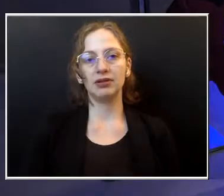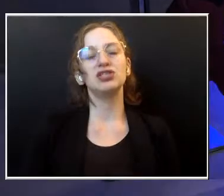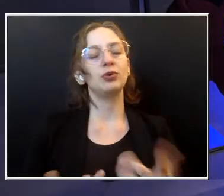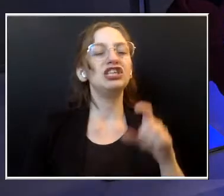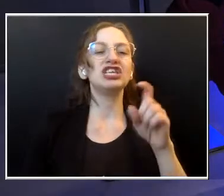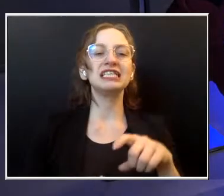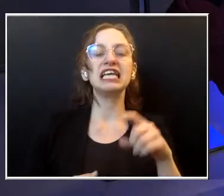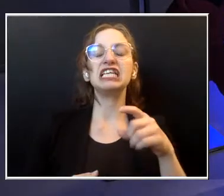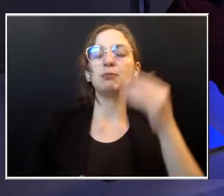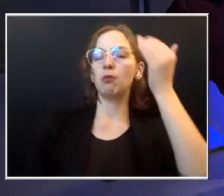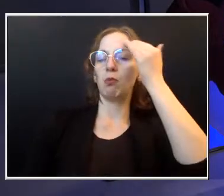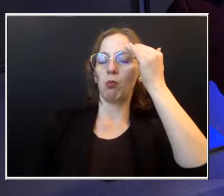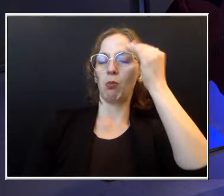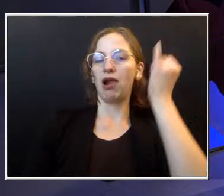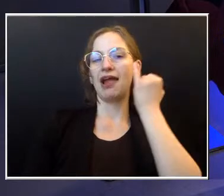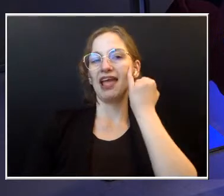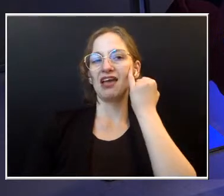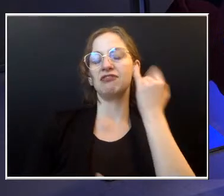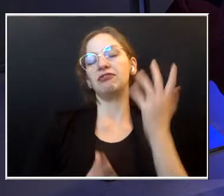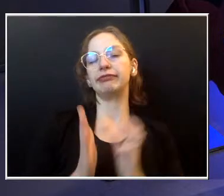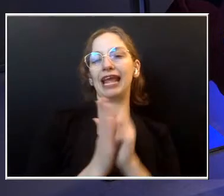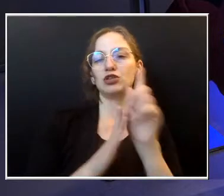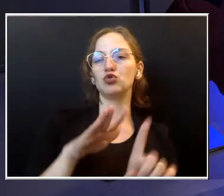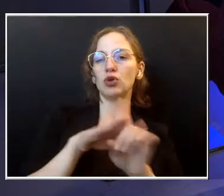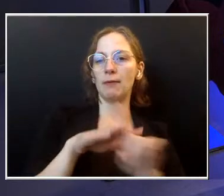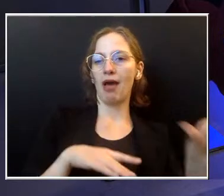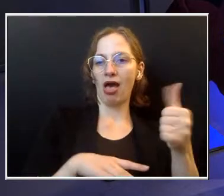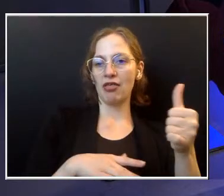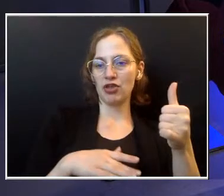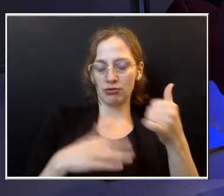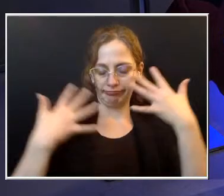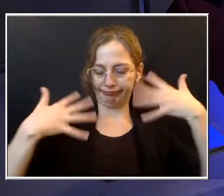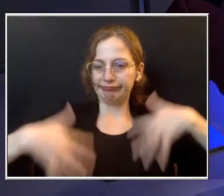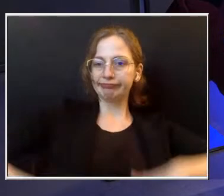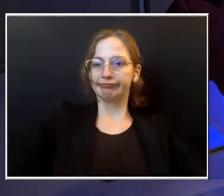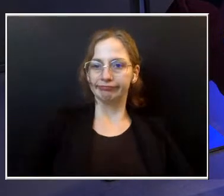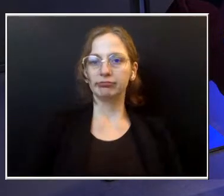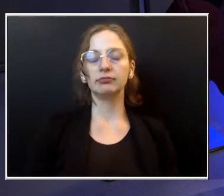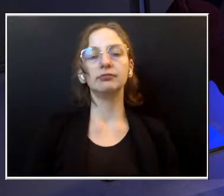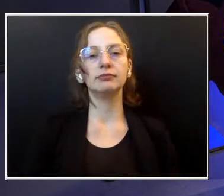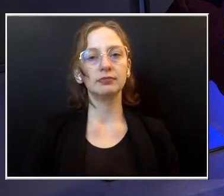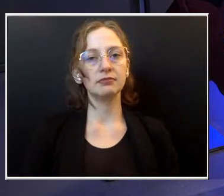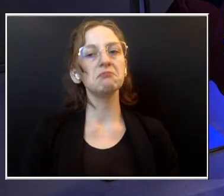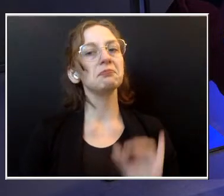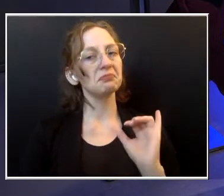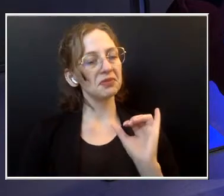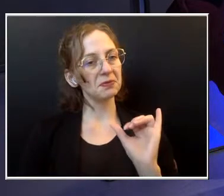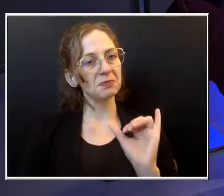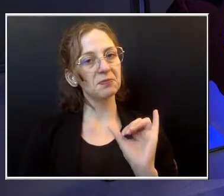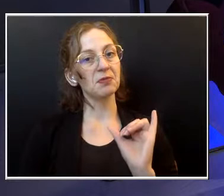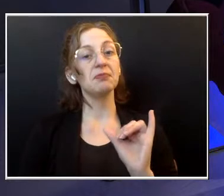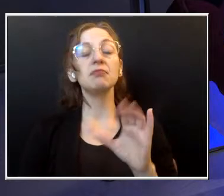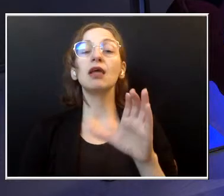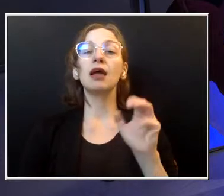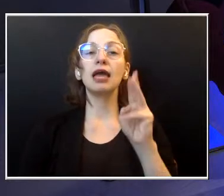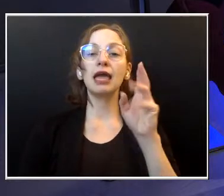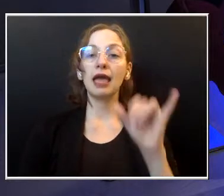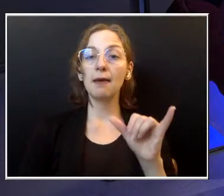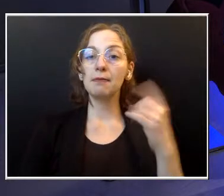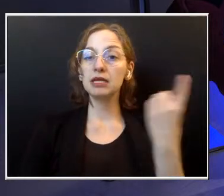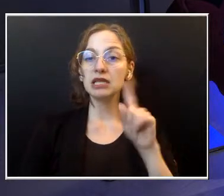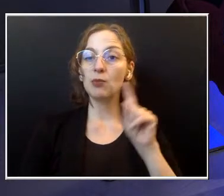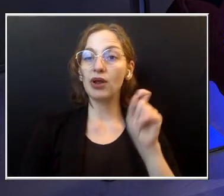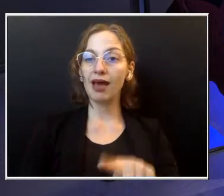you in those ways. So on that note then, Cammie, someone would like to know, you lost your hair multiple times.